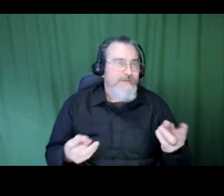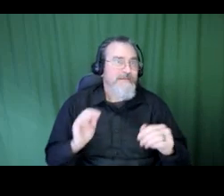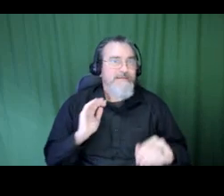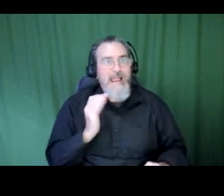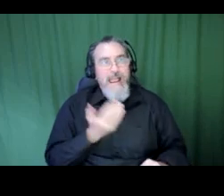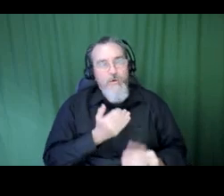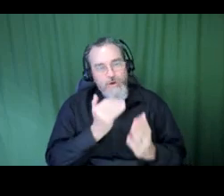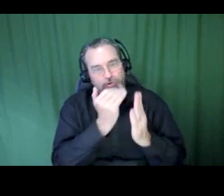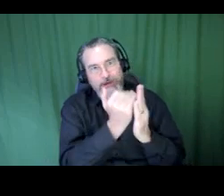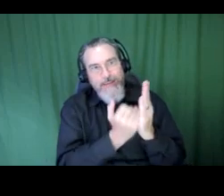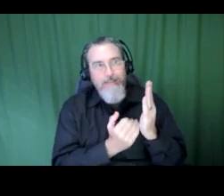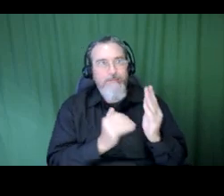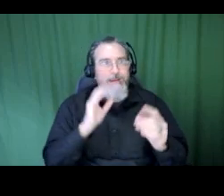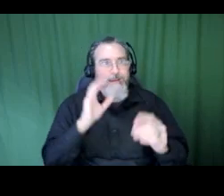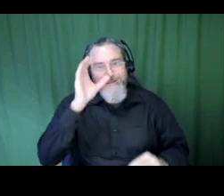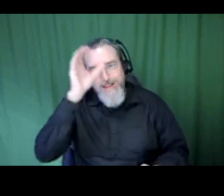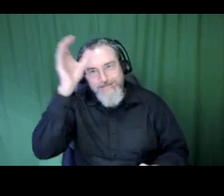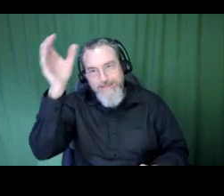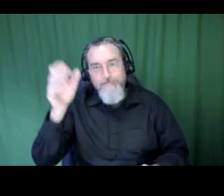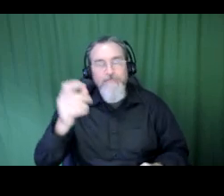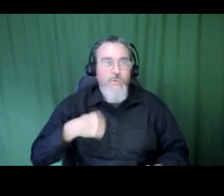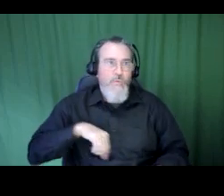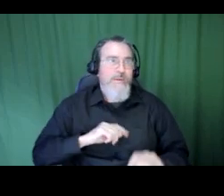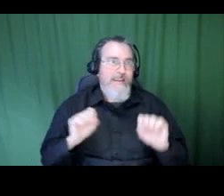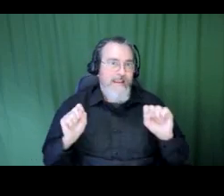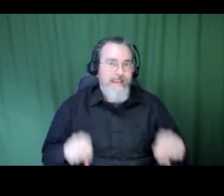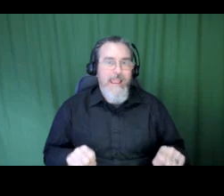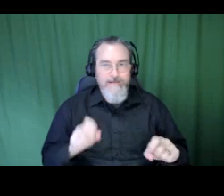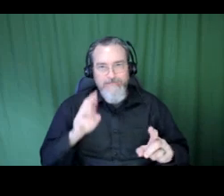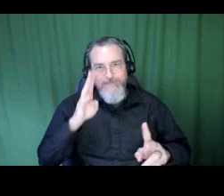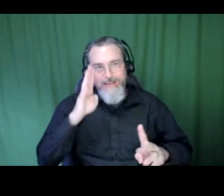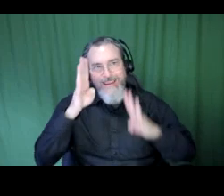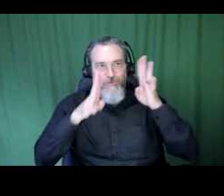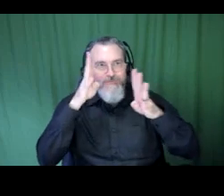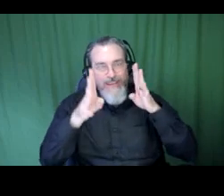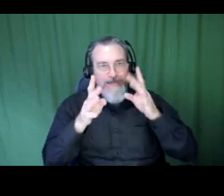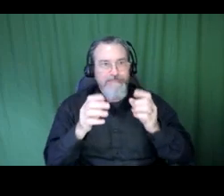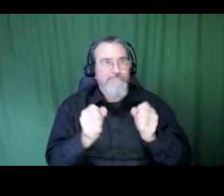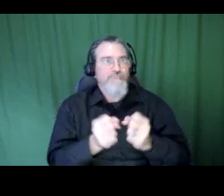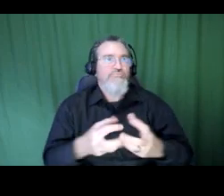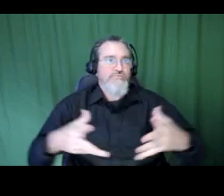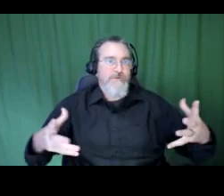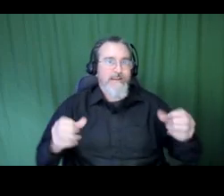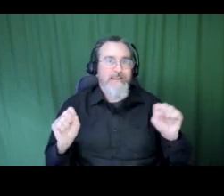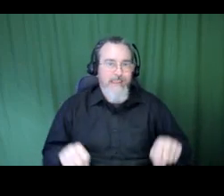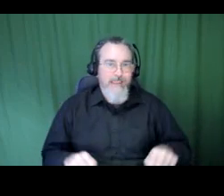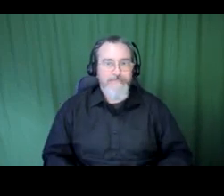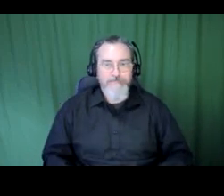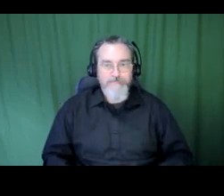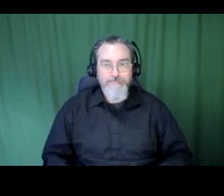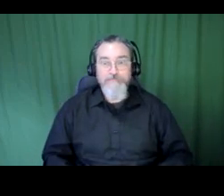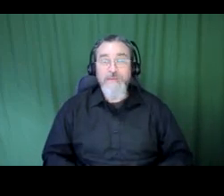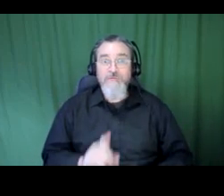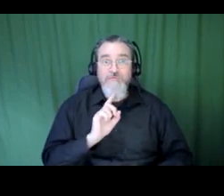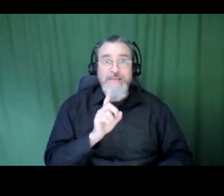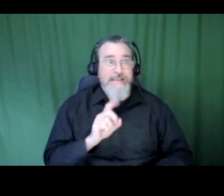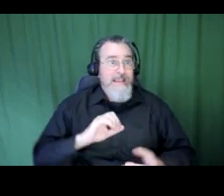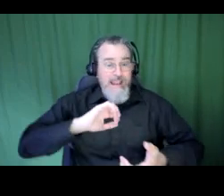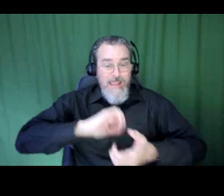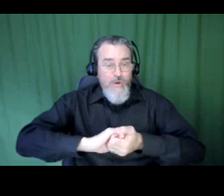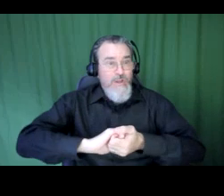we have innovation and scalability, because it turns out the answer to big capital C collaboration is just getting people